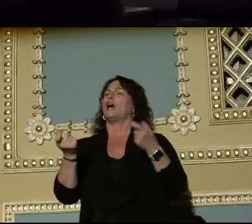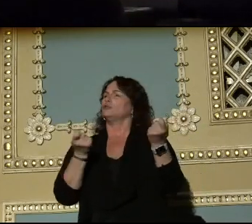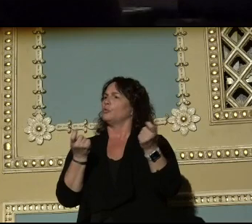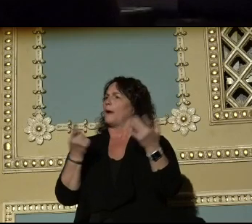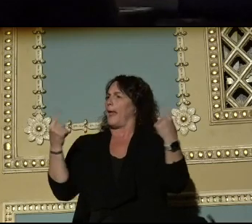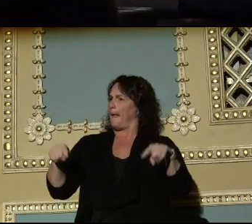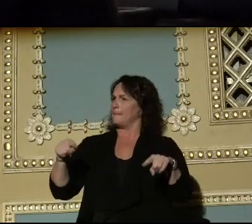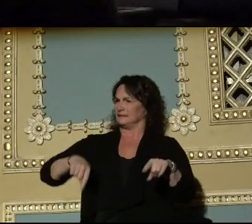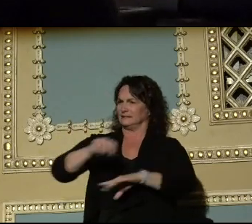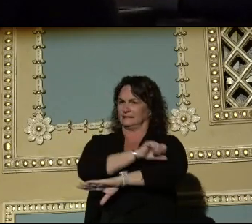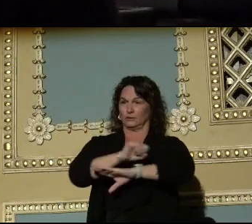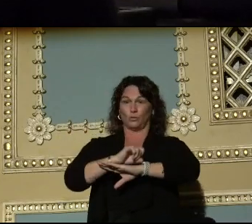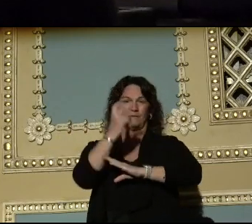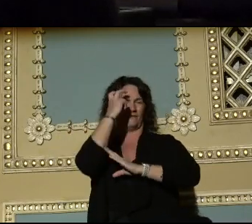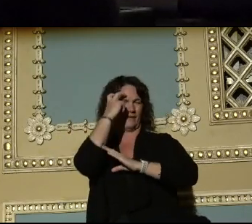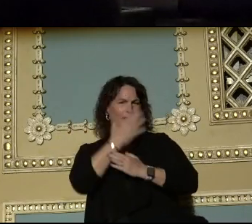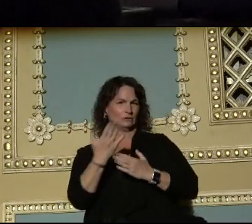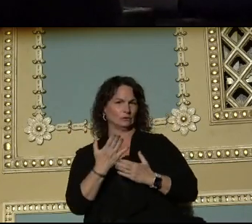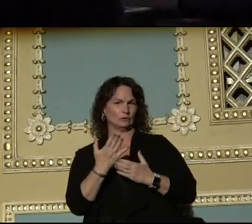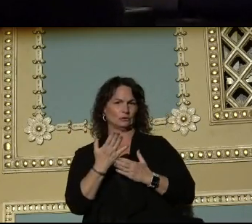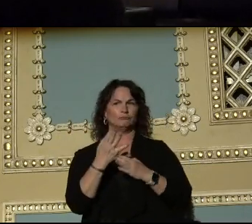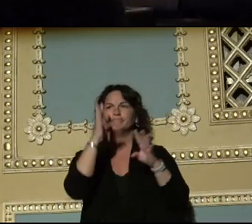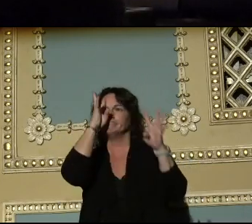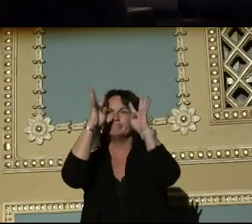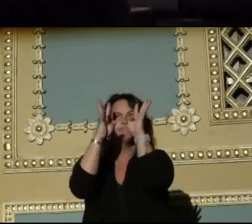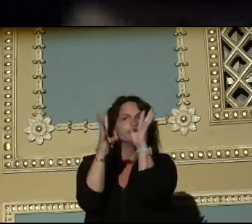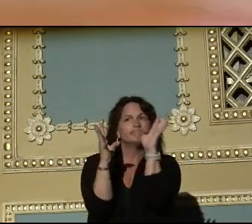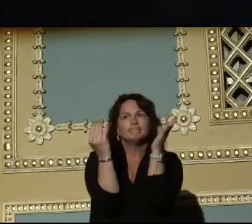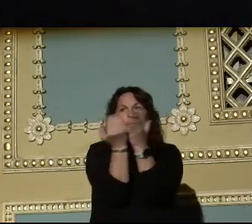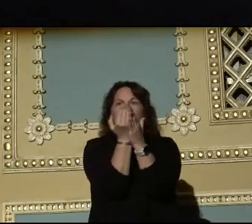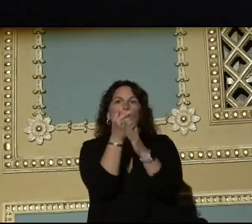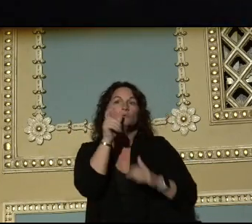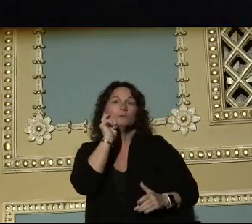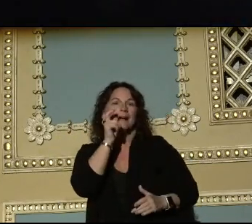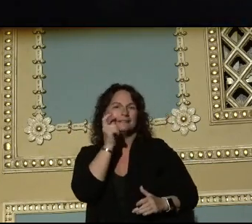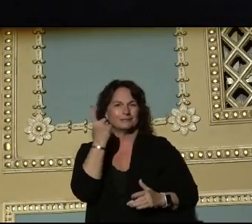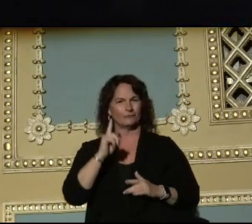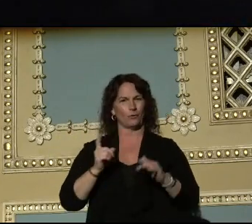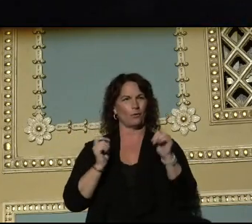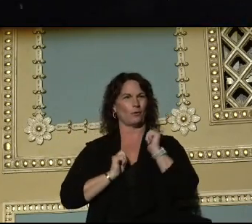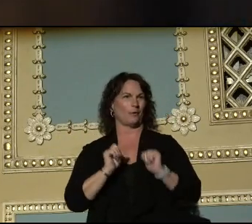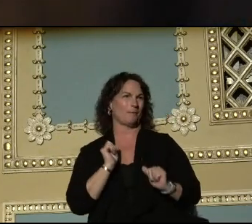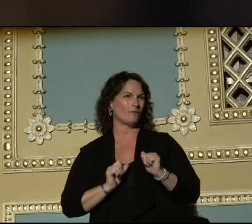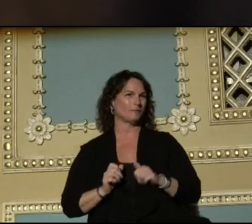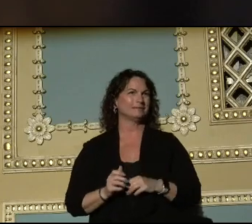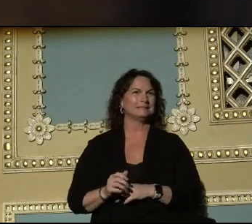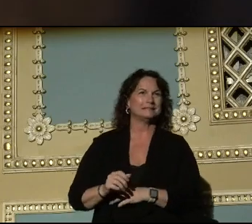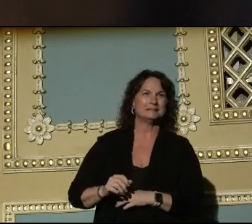our favorite things to do is create signature cocktails for our performances.